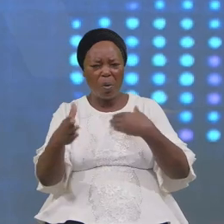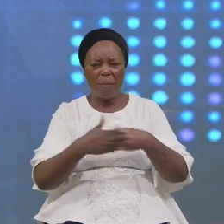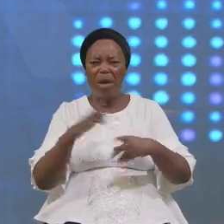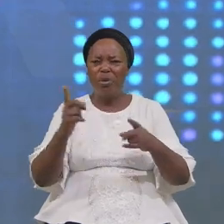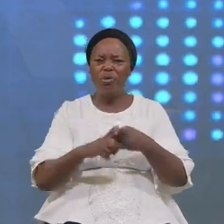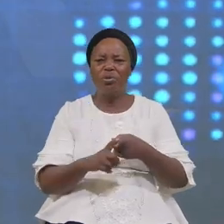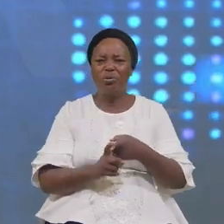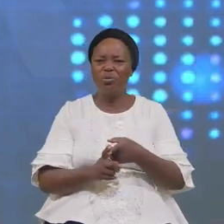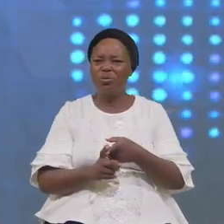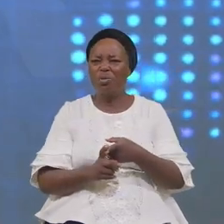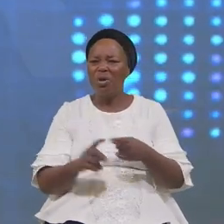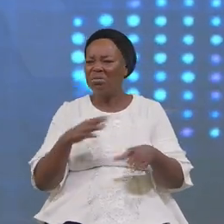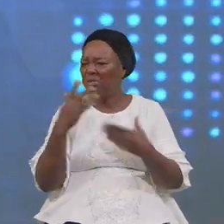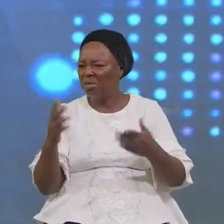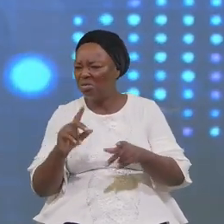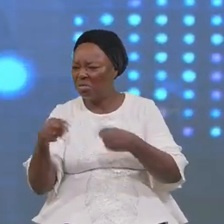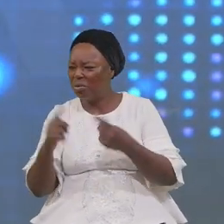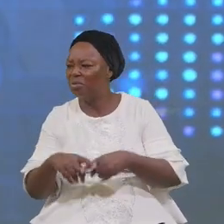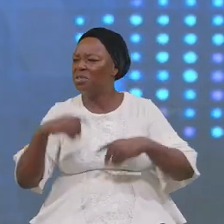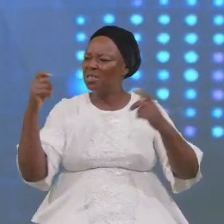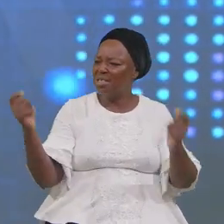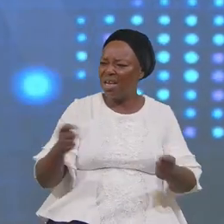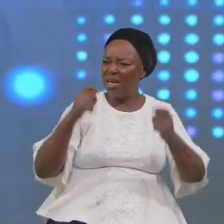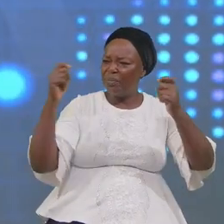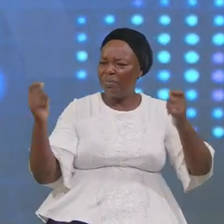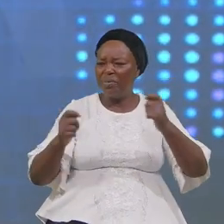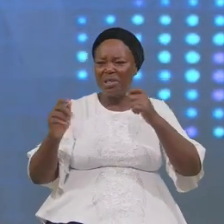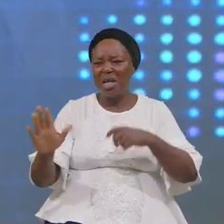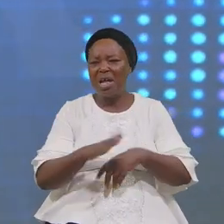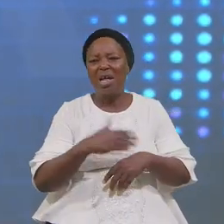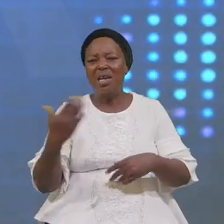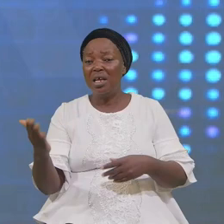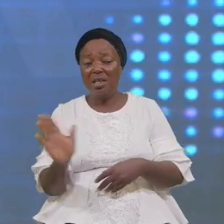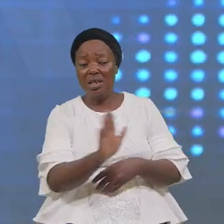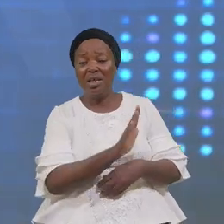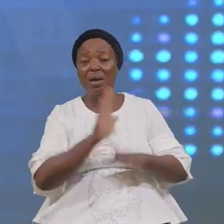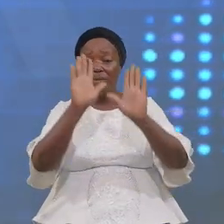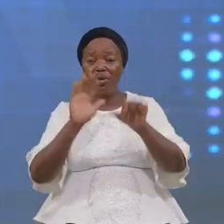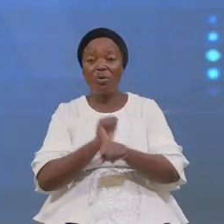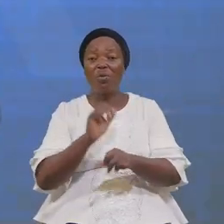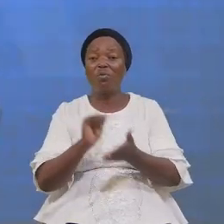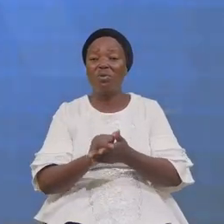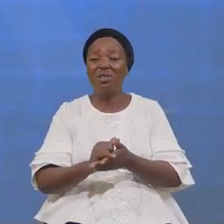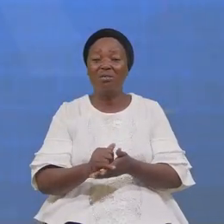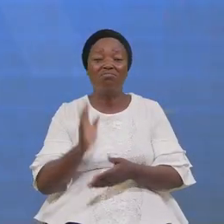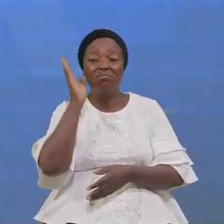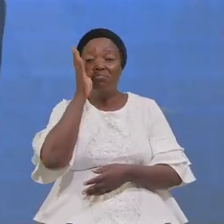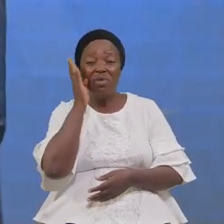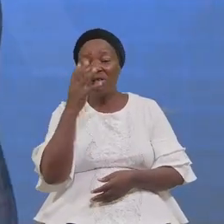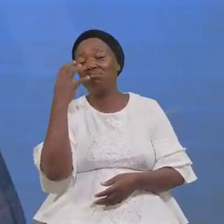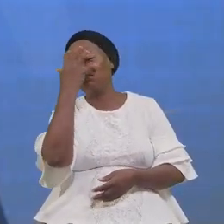to celebrate their miracle with palm wine drinking. No, they followed